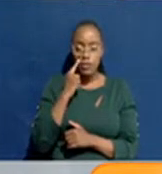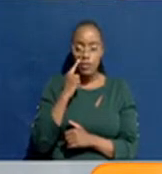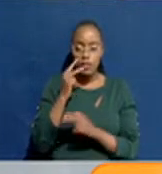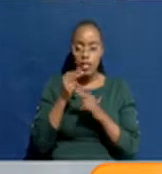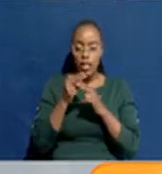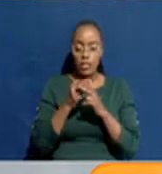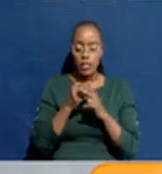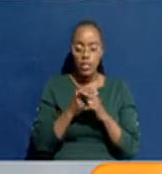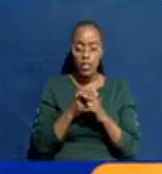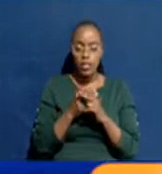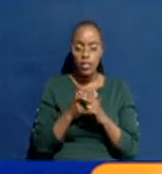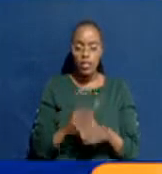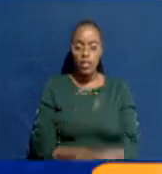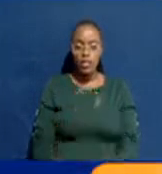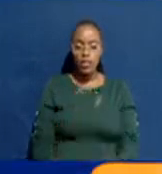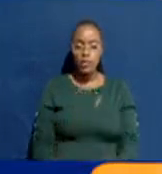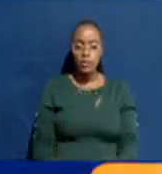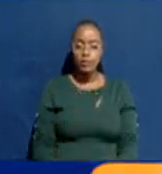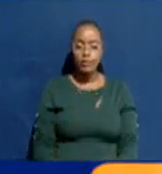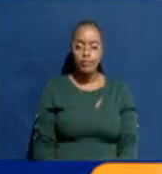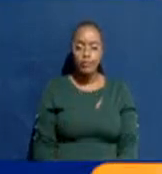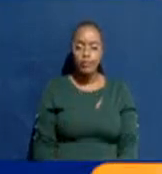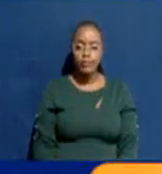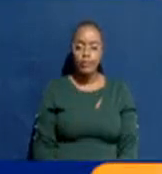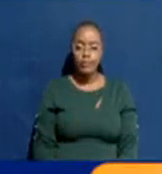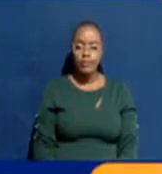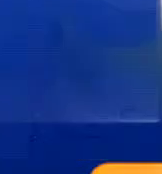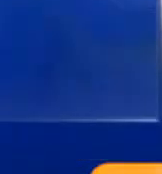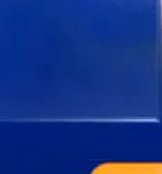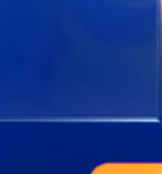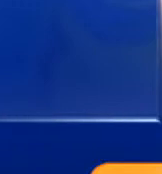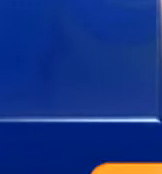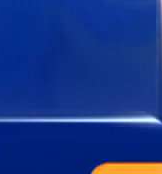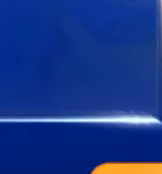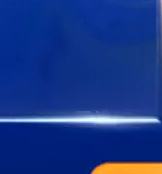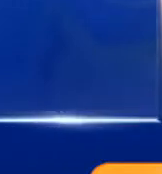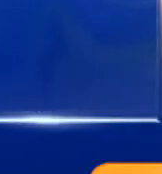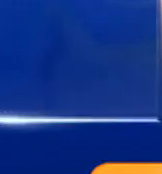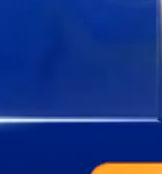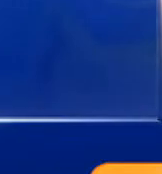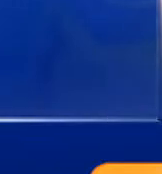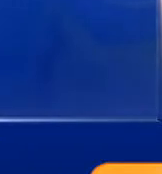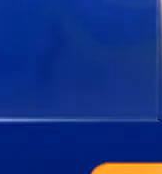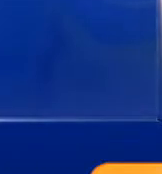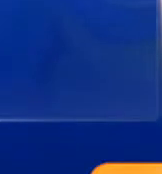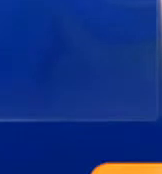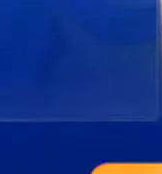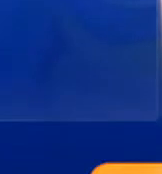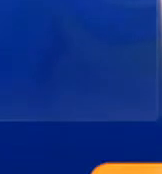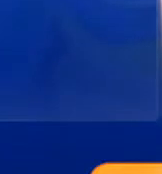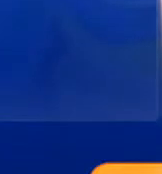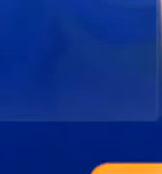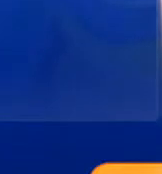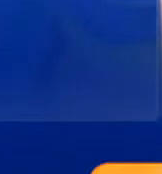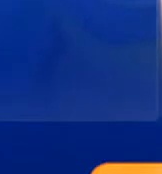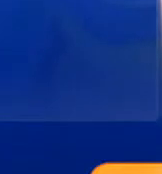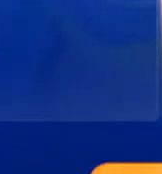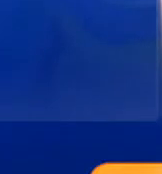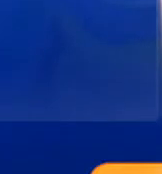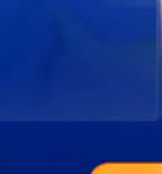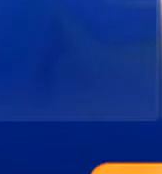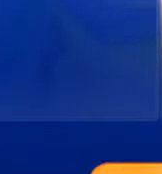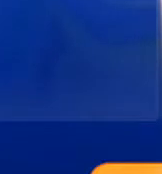hashtag to use this tonight. I almost said something else. Malongo Brian is saying